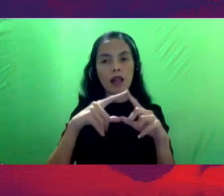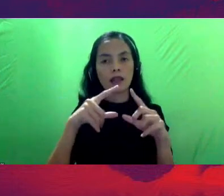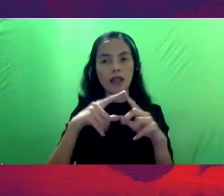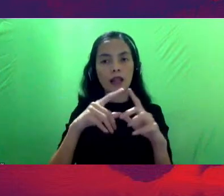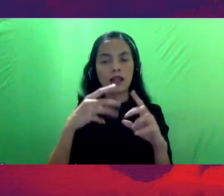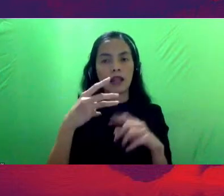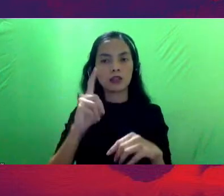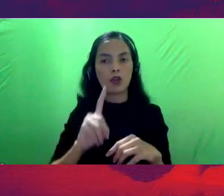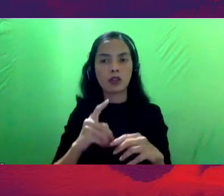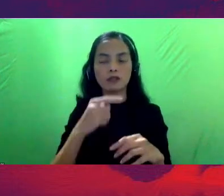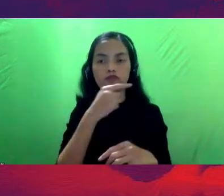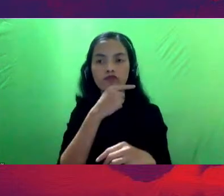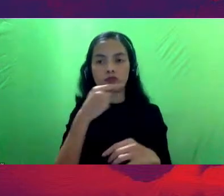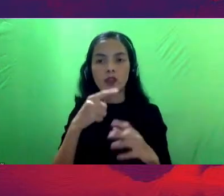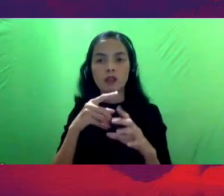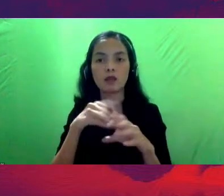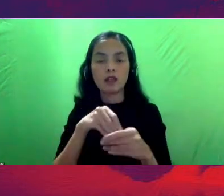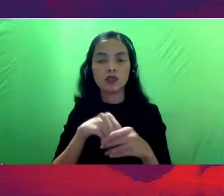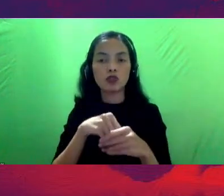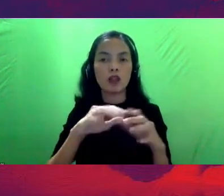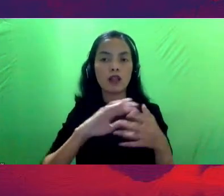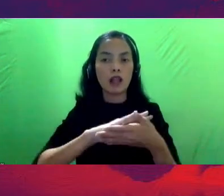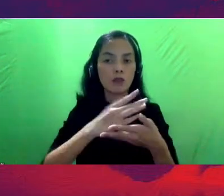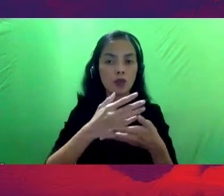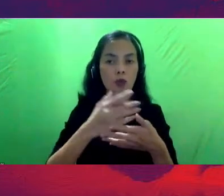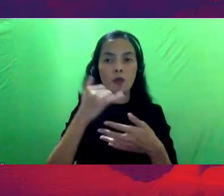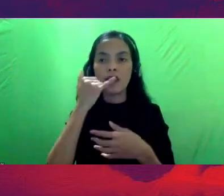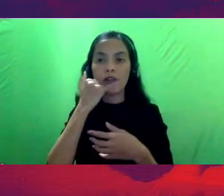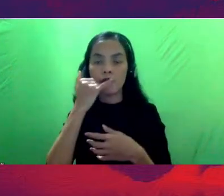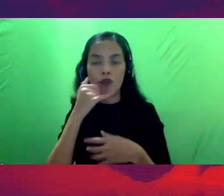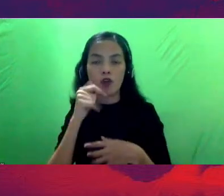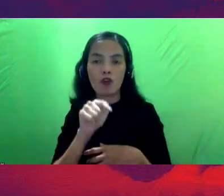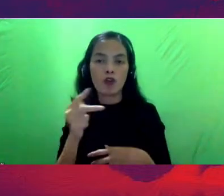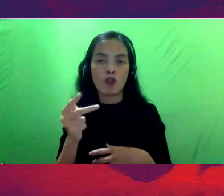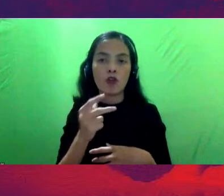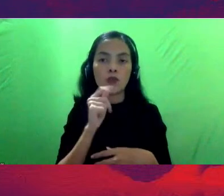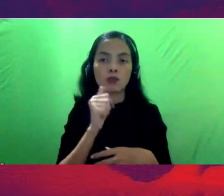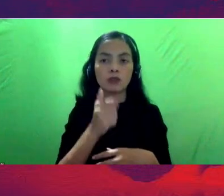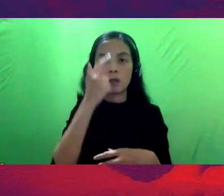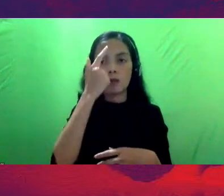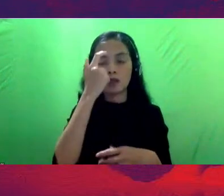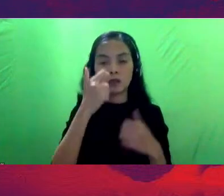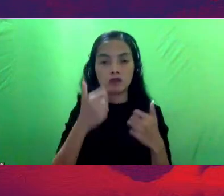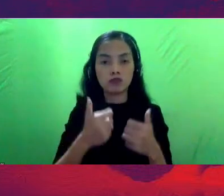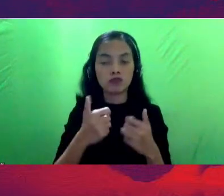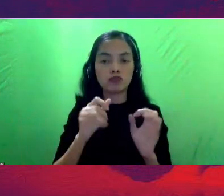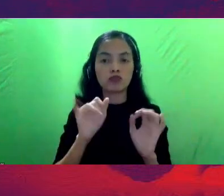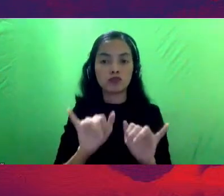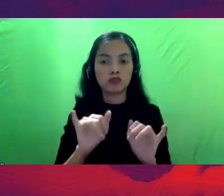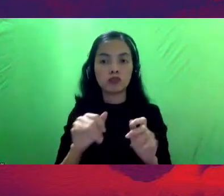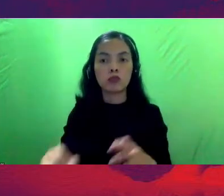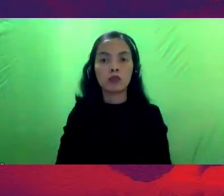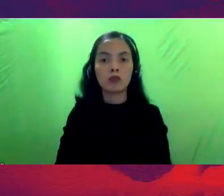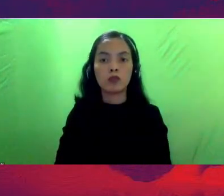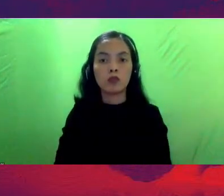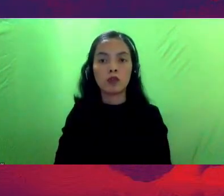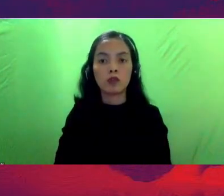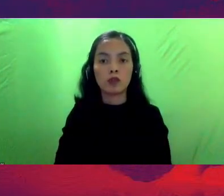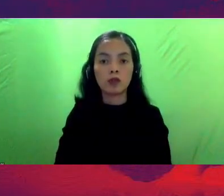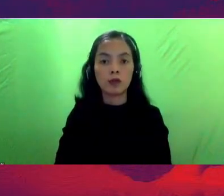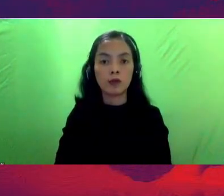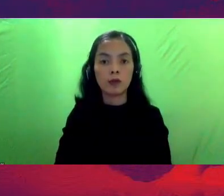handphones, to learn properly. And the other problem is due to the inability of